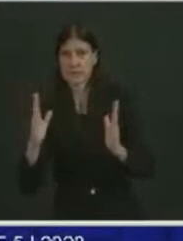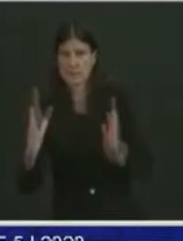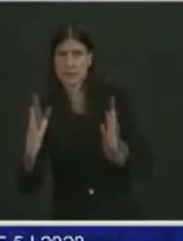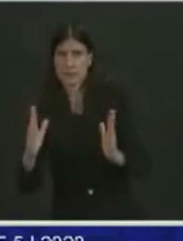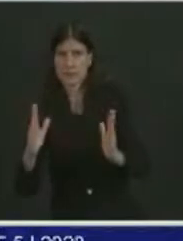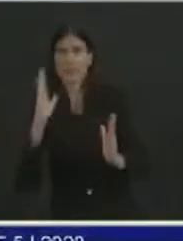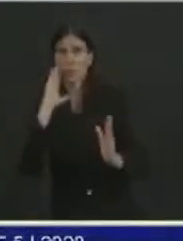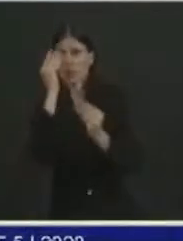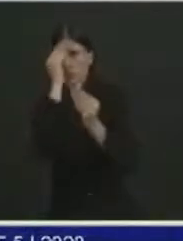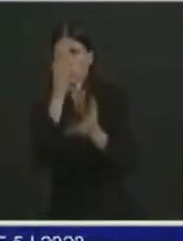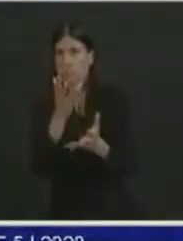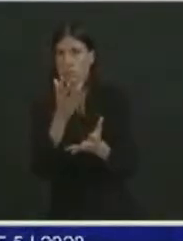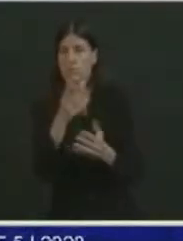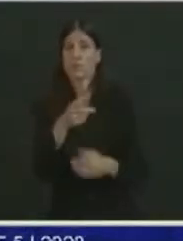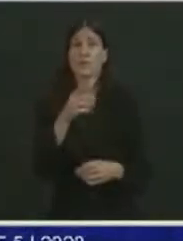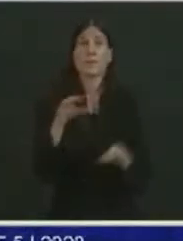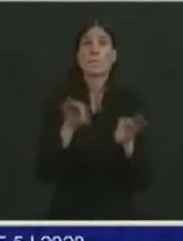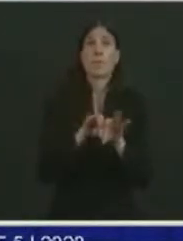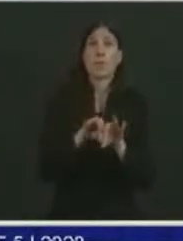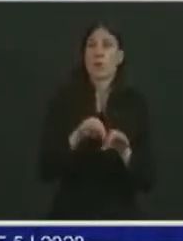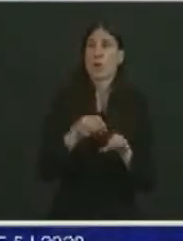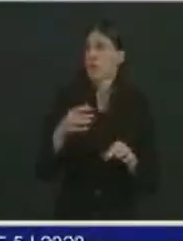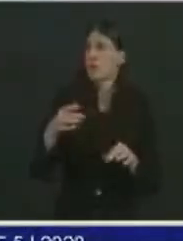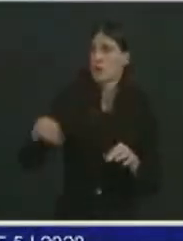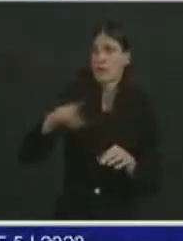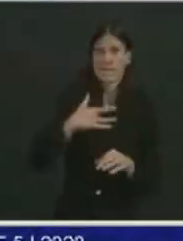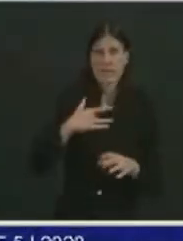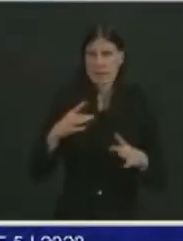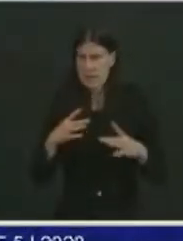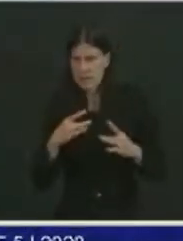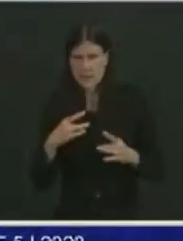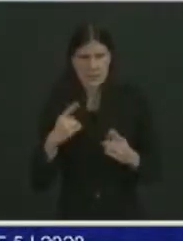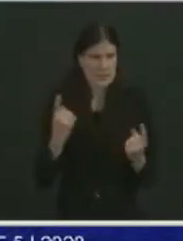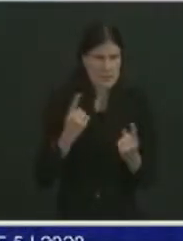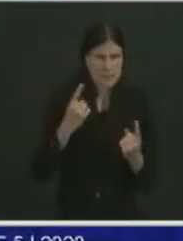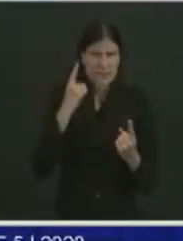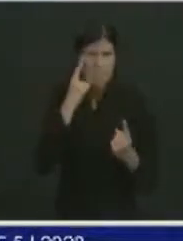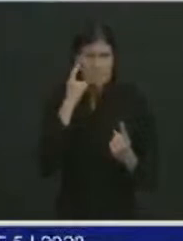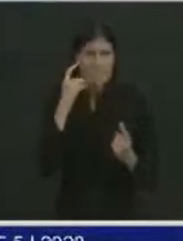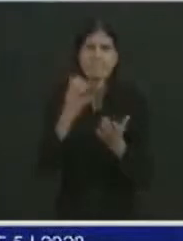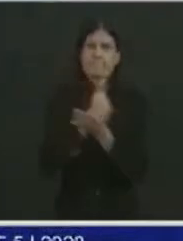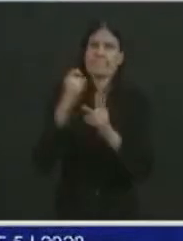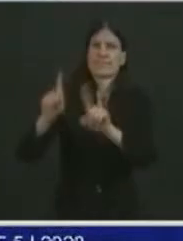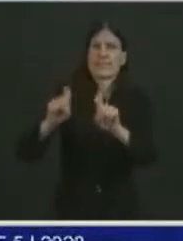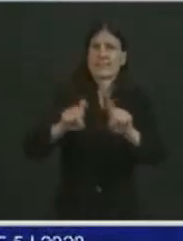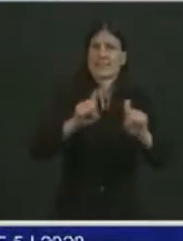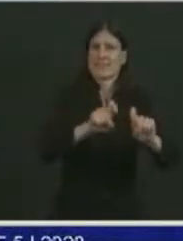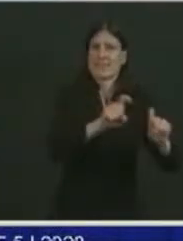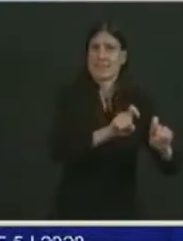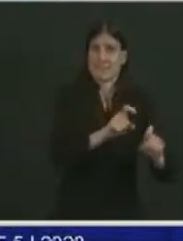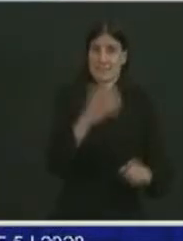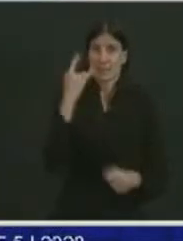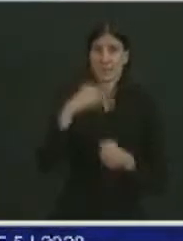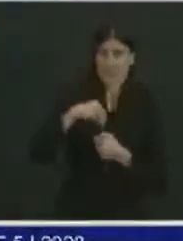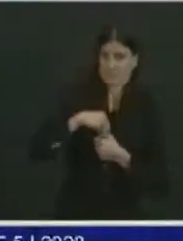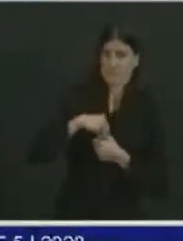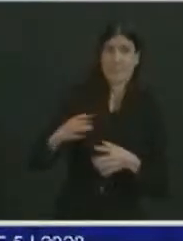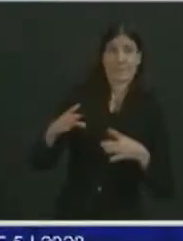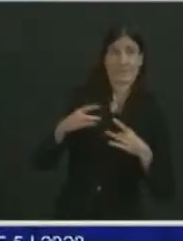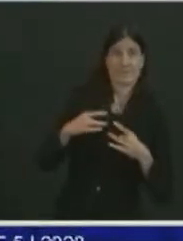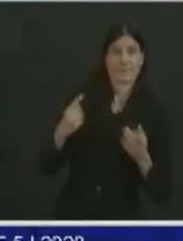is available, particularly if someone's developing symptoms or if there's concern, and just encouraging people